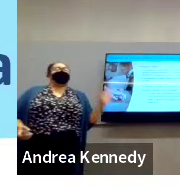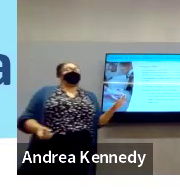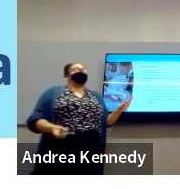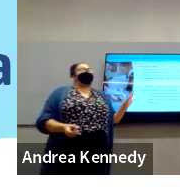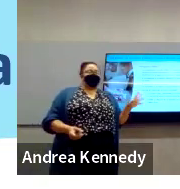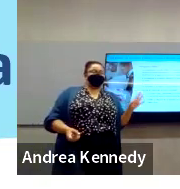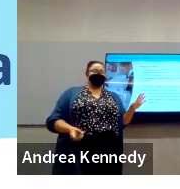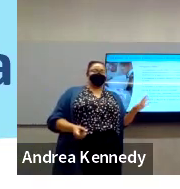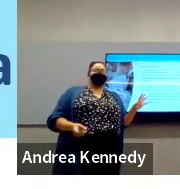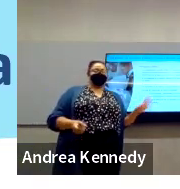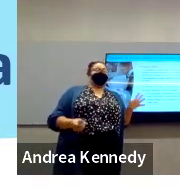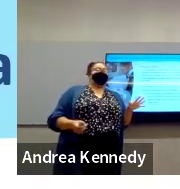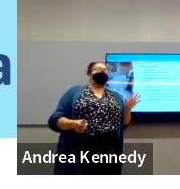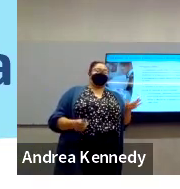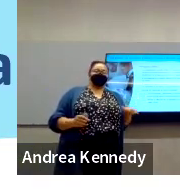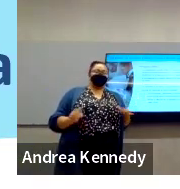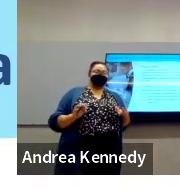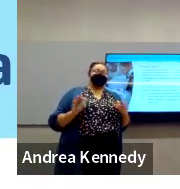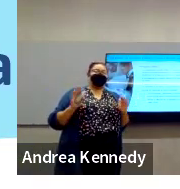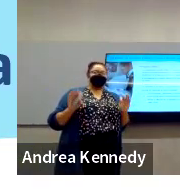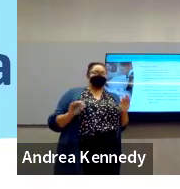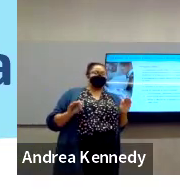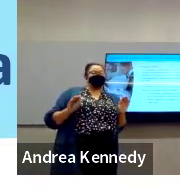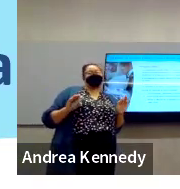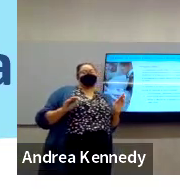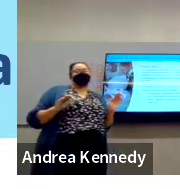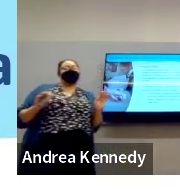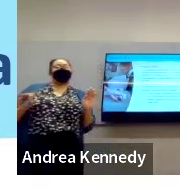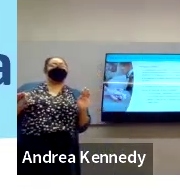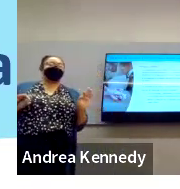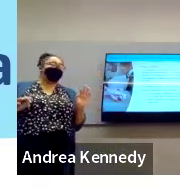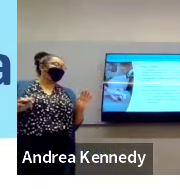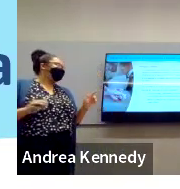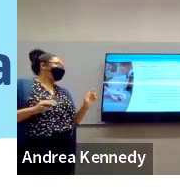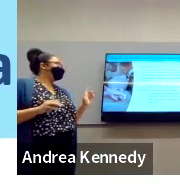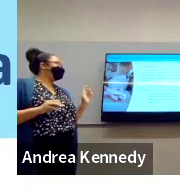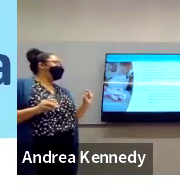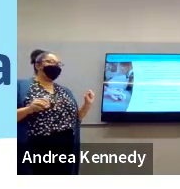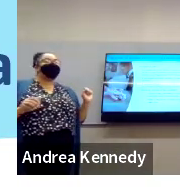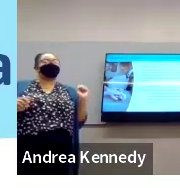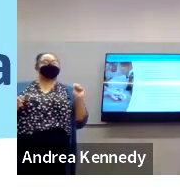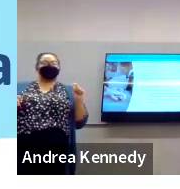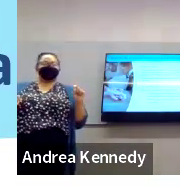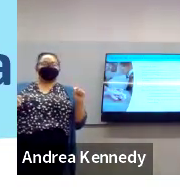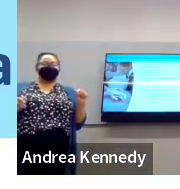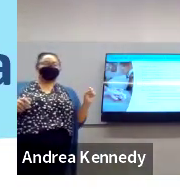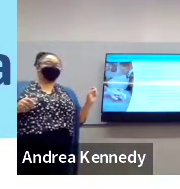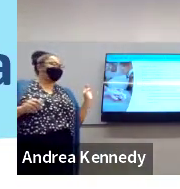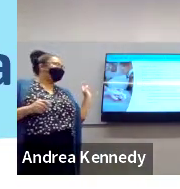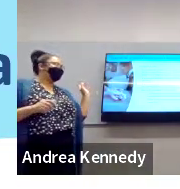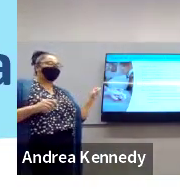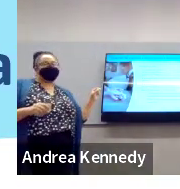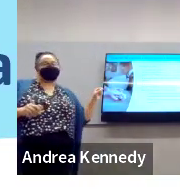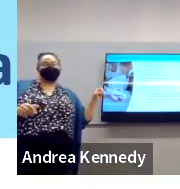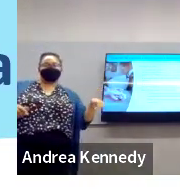That is difficult to explain in any sort of simple way. So if there's any questions about it, we'll be taking